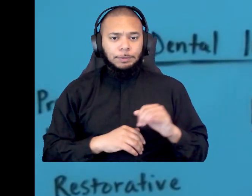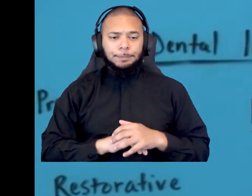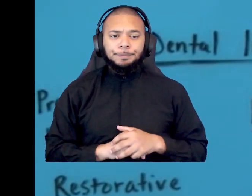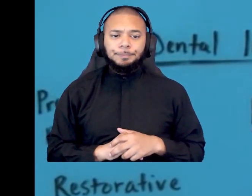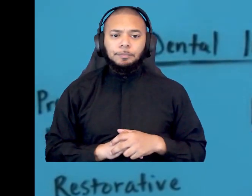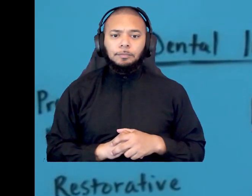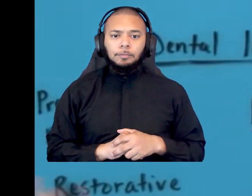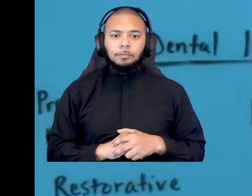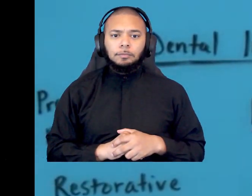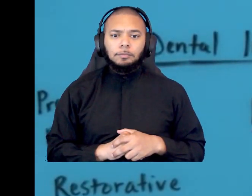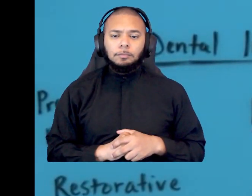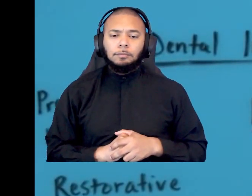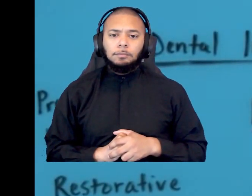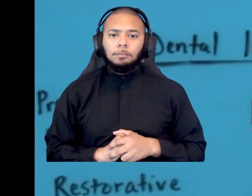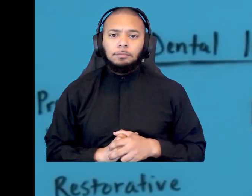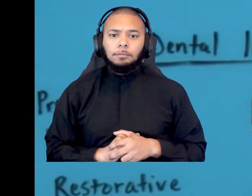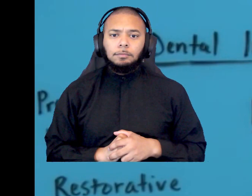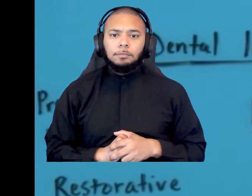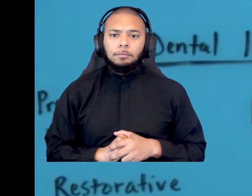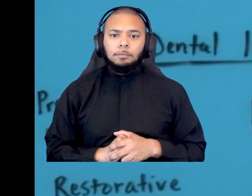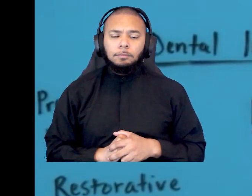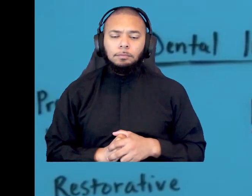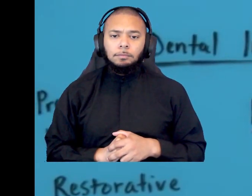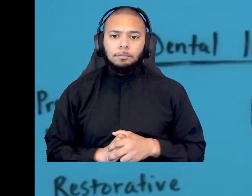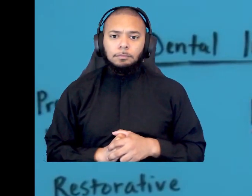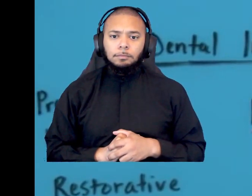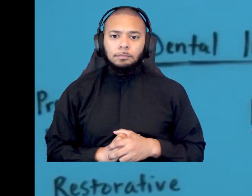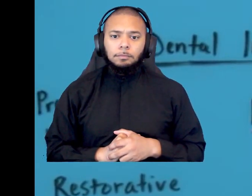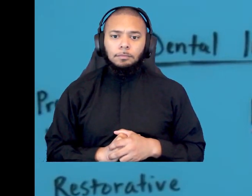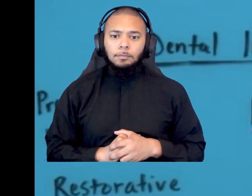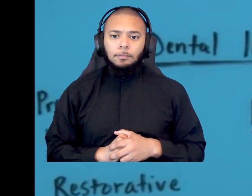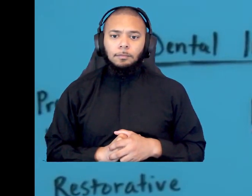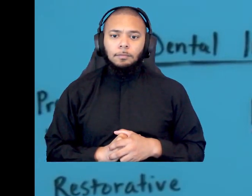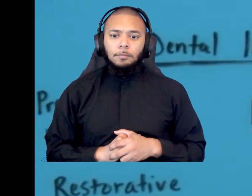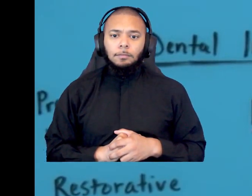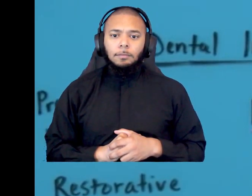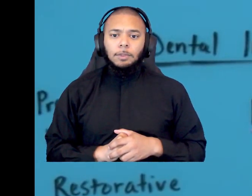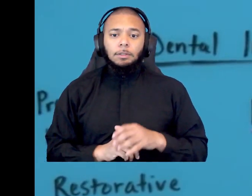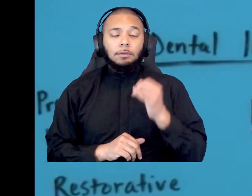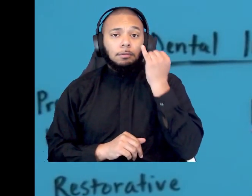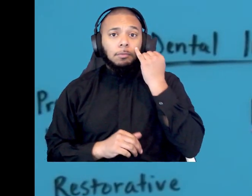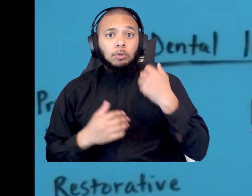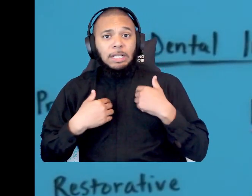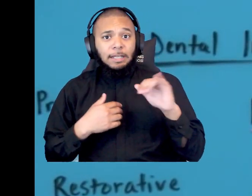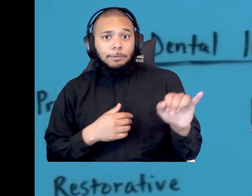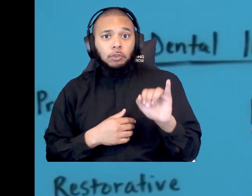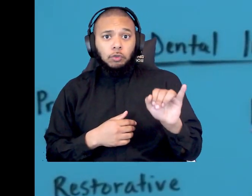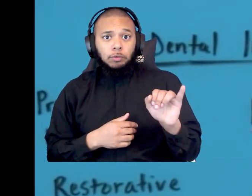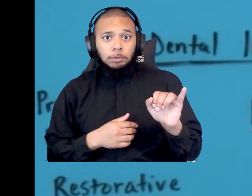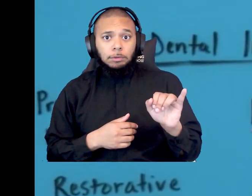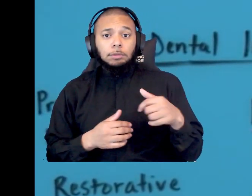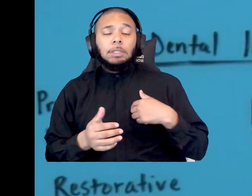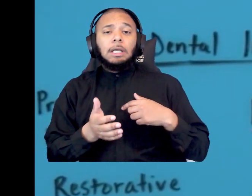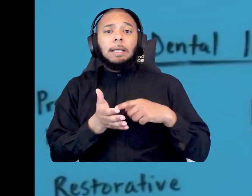So what does that look like? Well, if I have insurance, I've paid $180